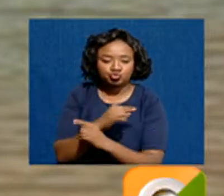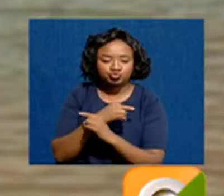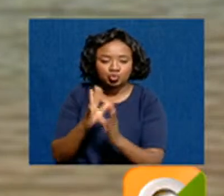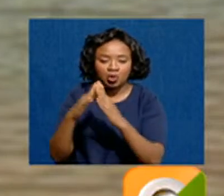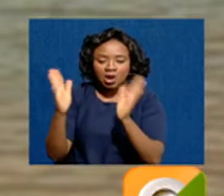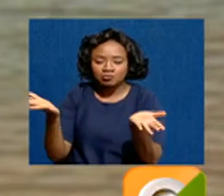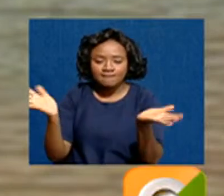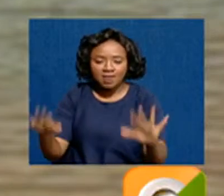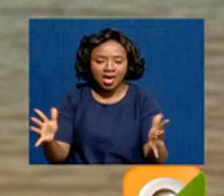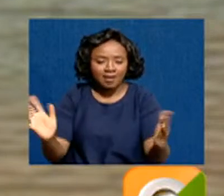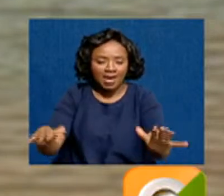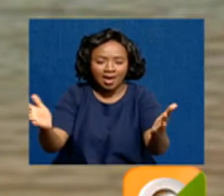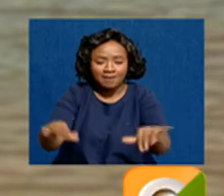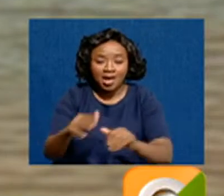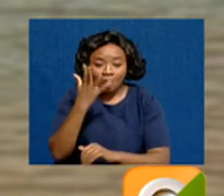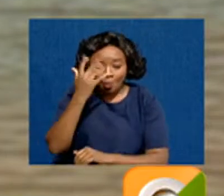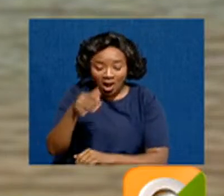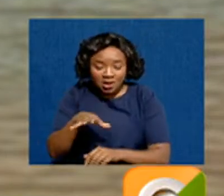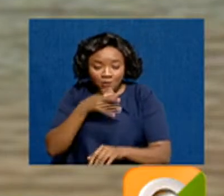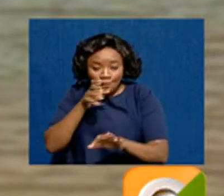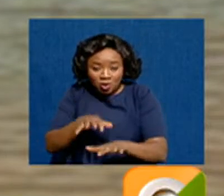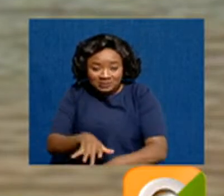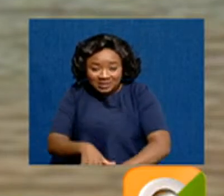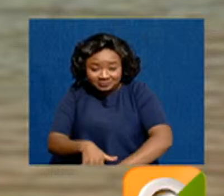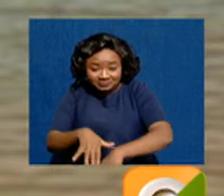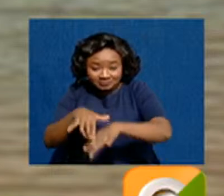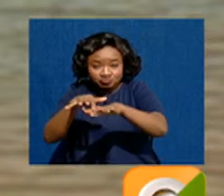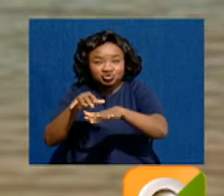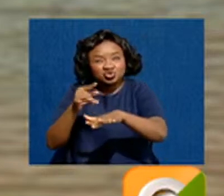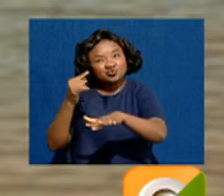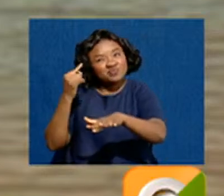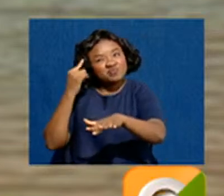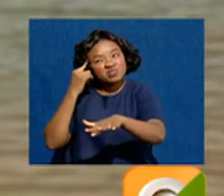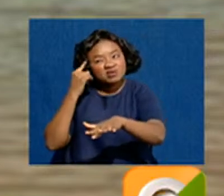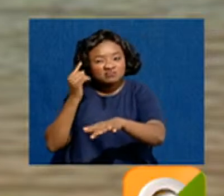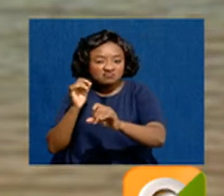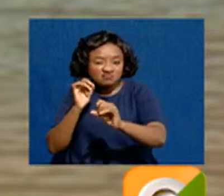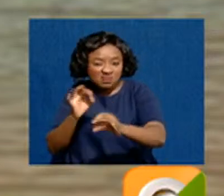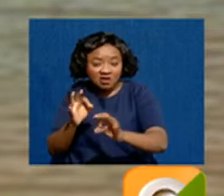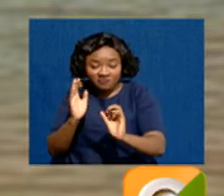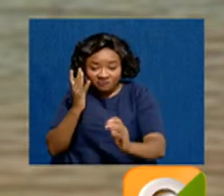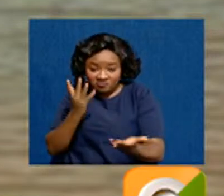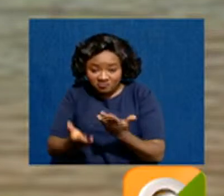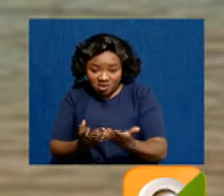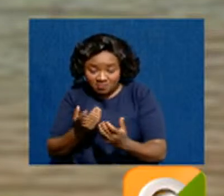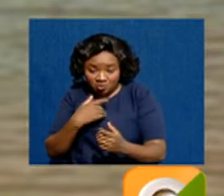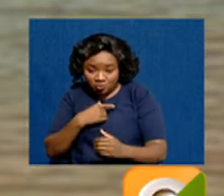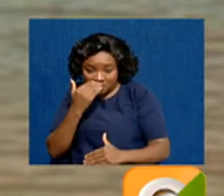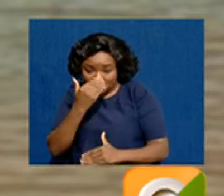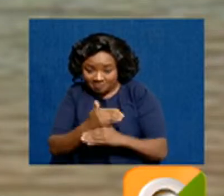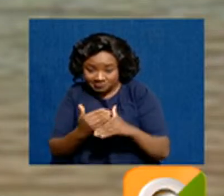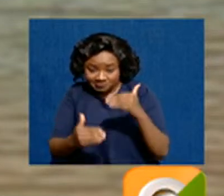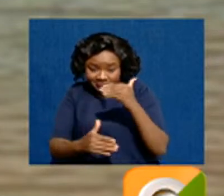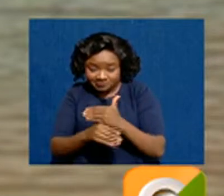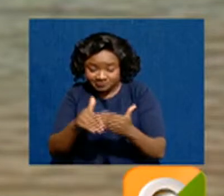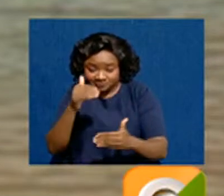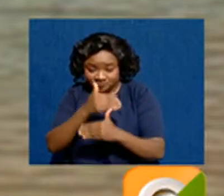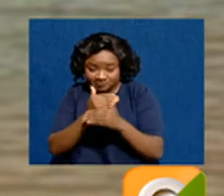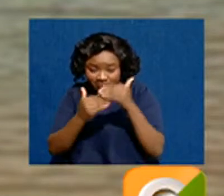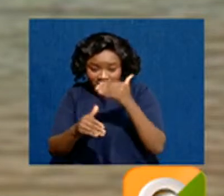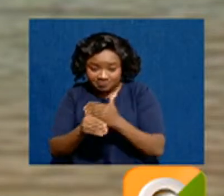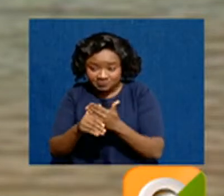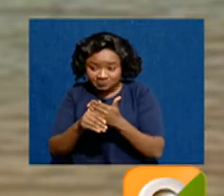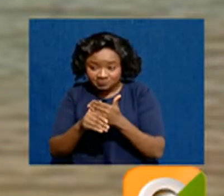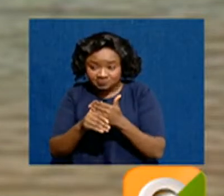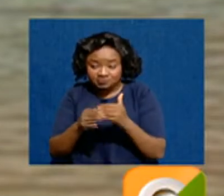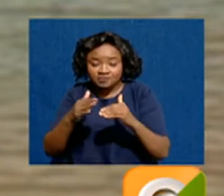was proposed was that if we were to build high-ground dams below the Masinga and Kiambere ones,